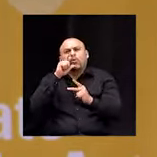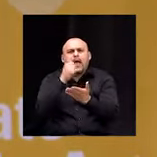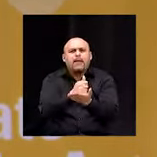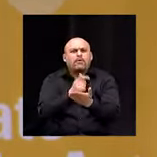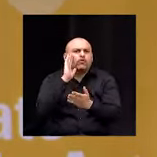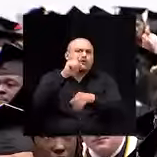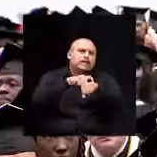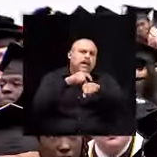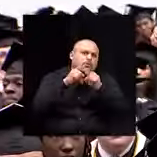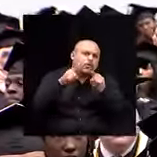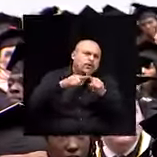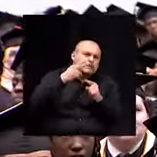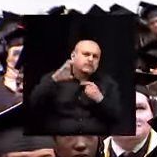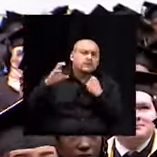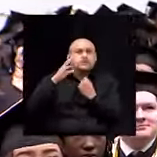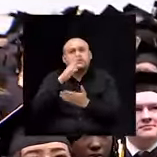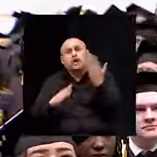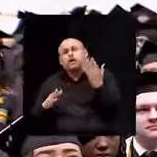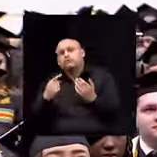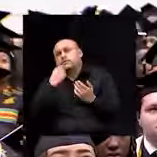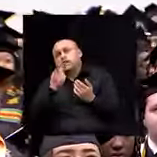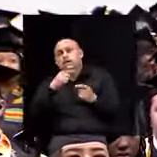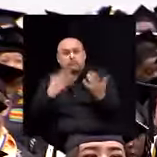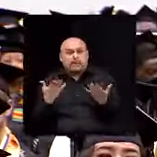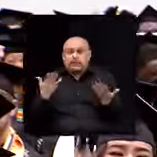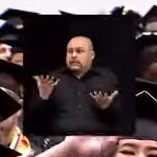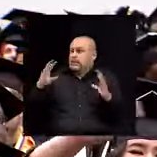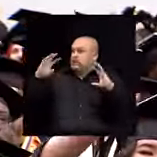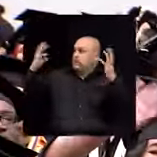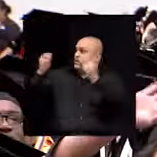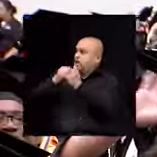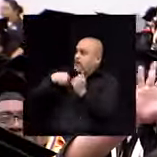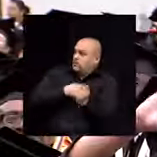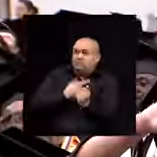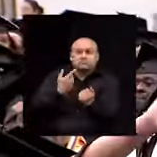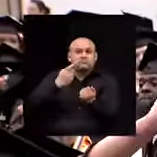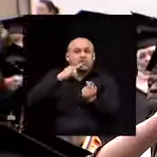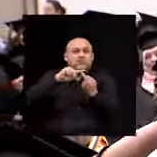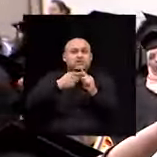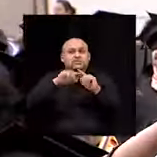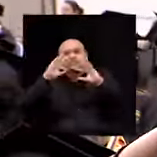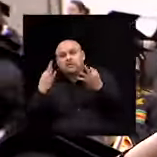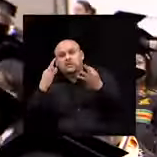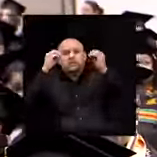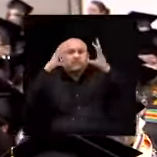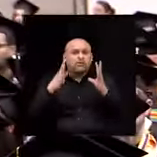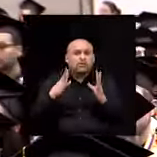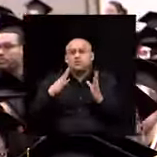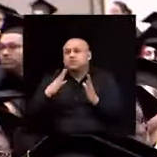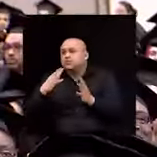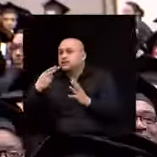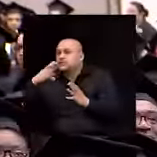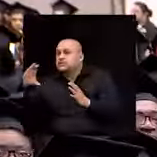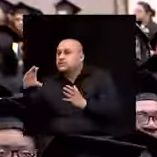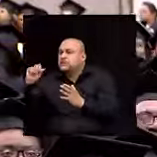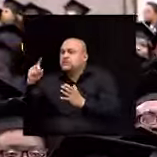here at HCC, some of whom may be in the stadium with you, friends and family, professors, fellow HCC